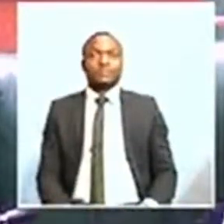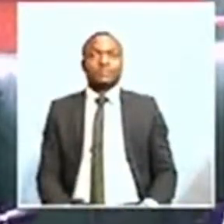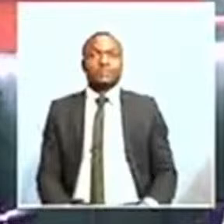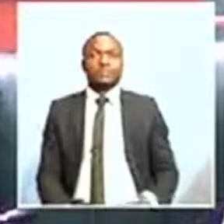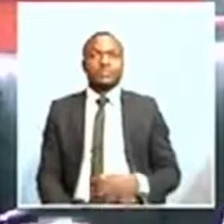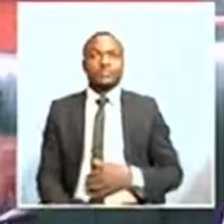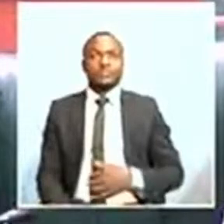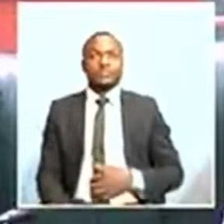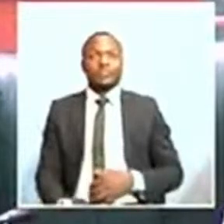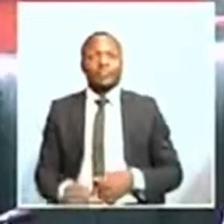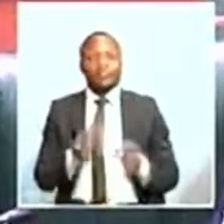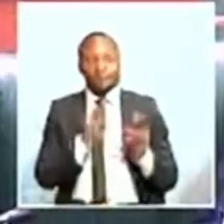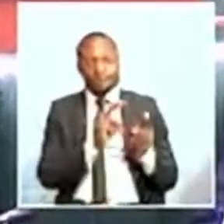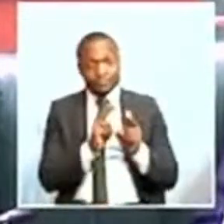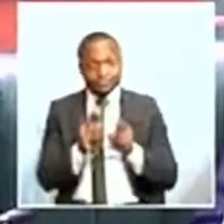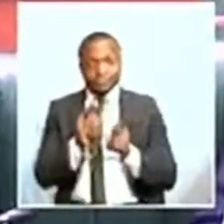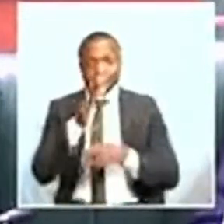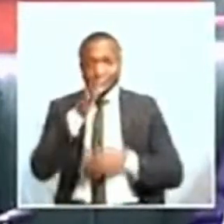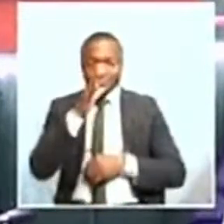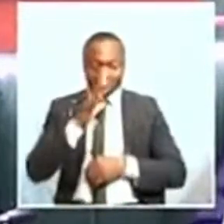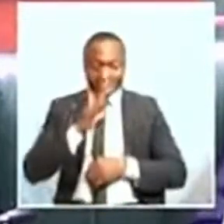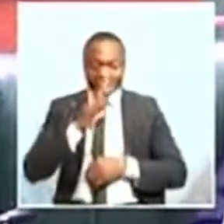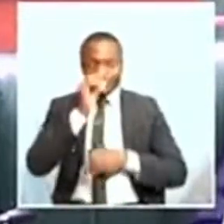In response, Madam Speaker,